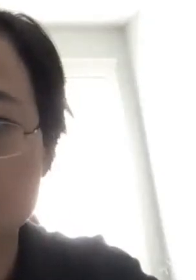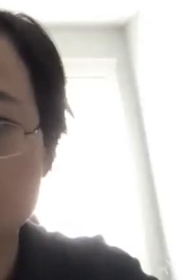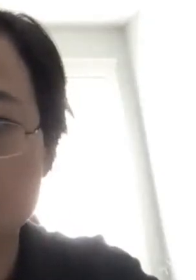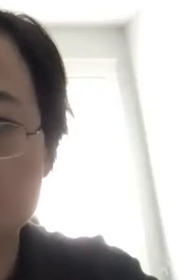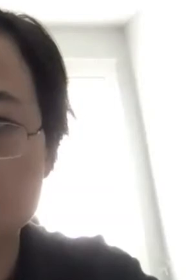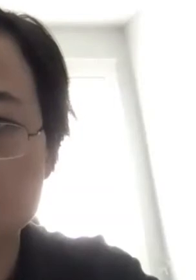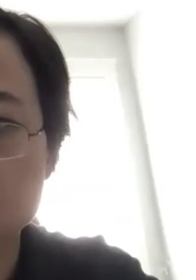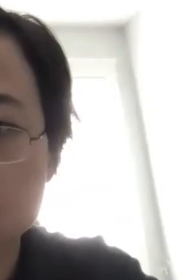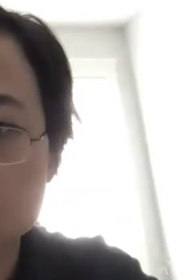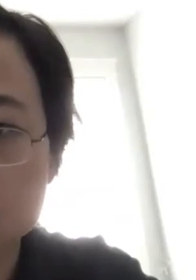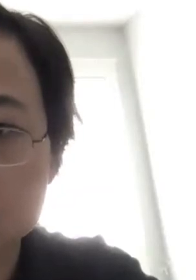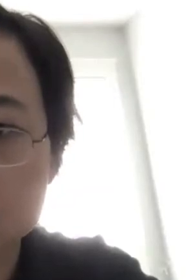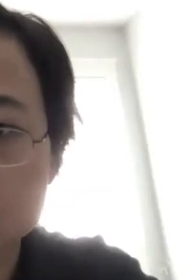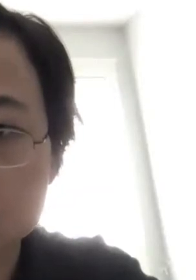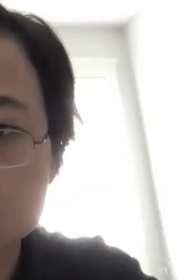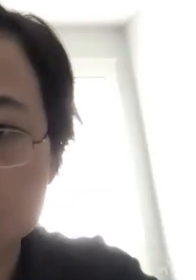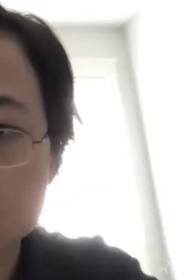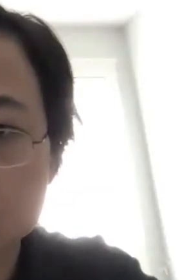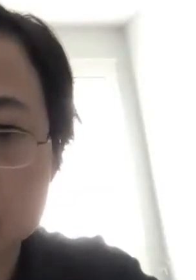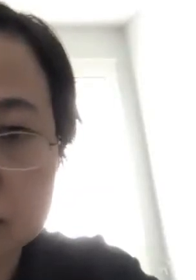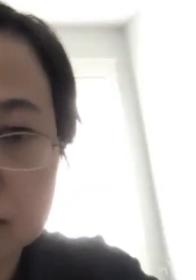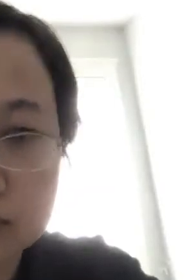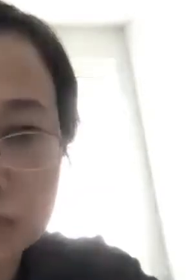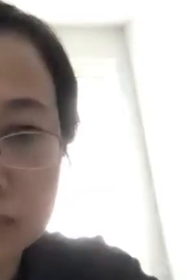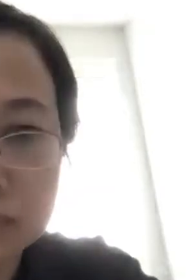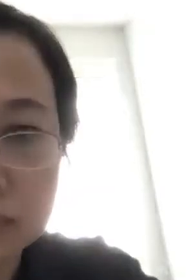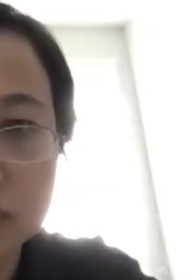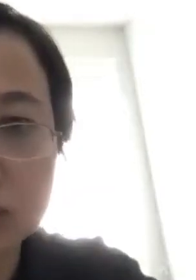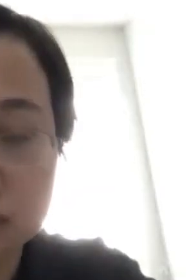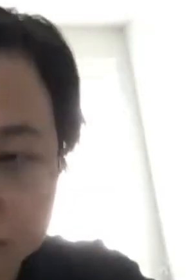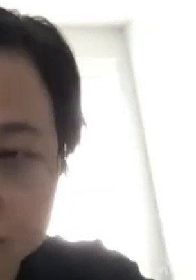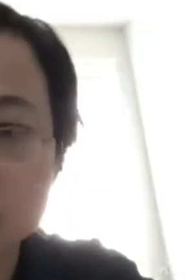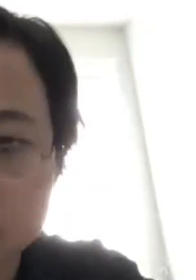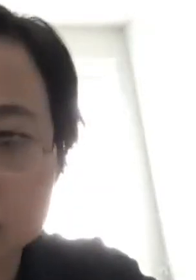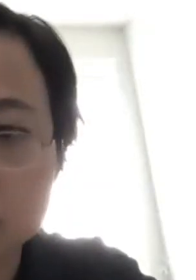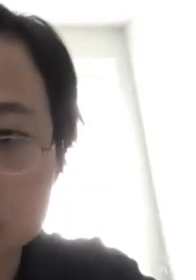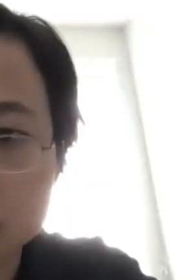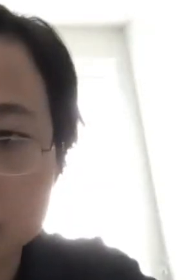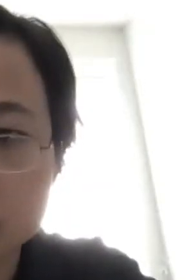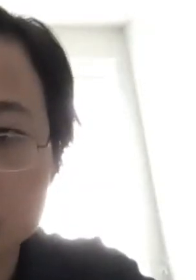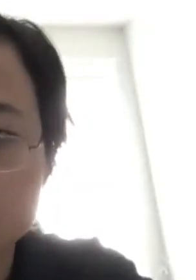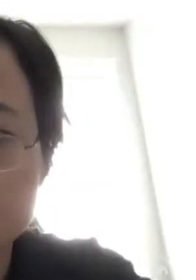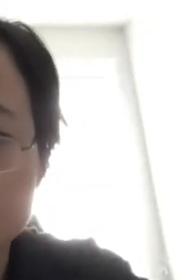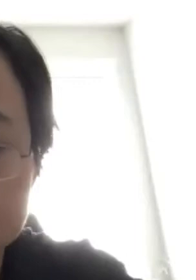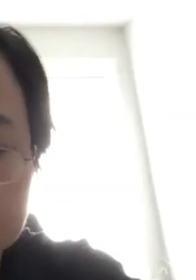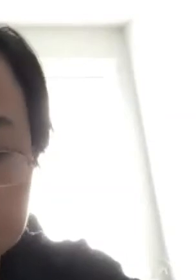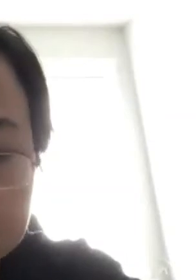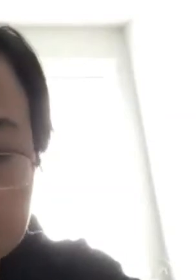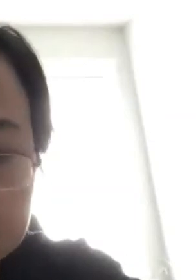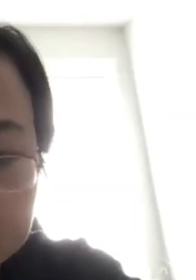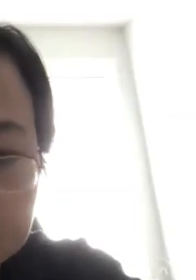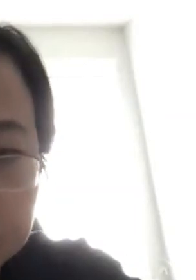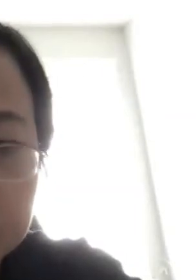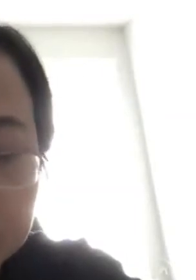guess this is another question about going back to self-report and generalizing self-report results. What's the best